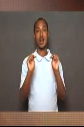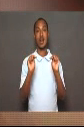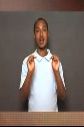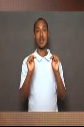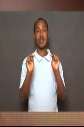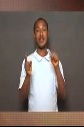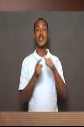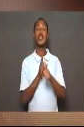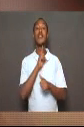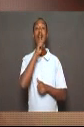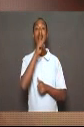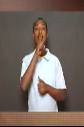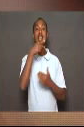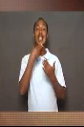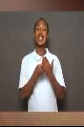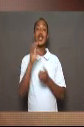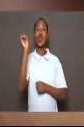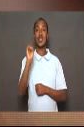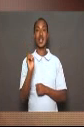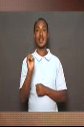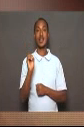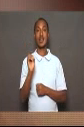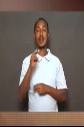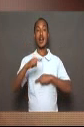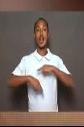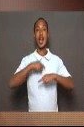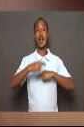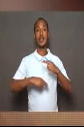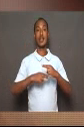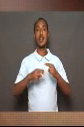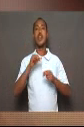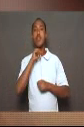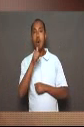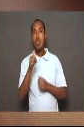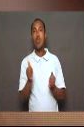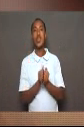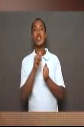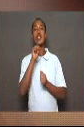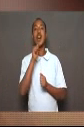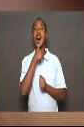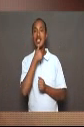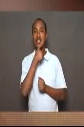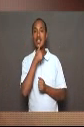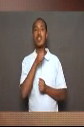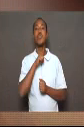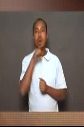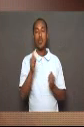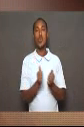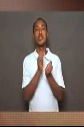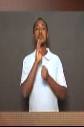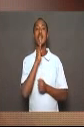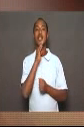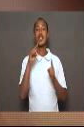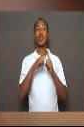refers to the fact that these oxides react neither with acids nor with bases